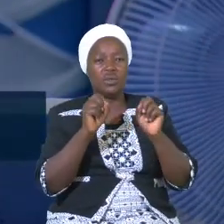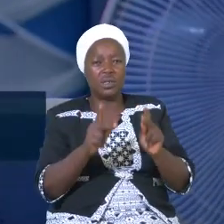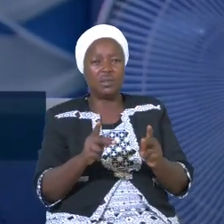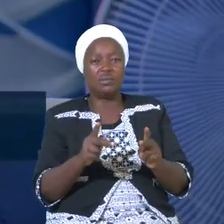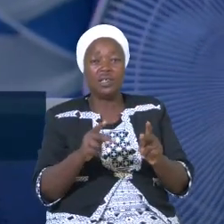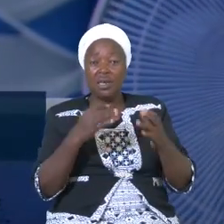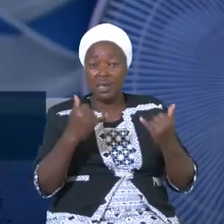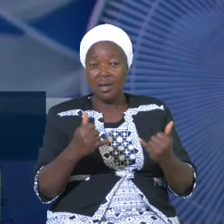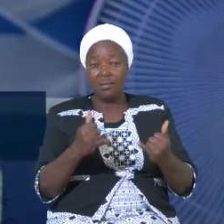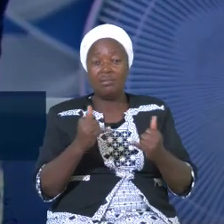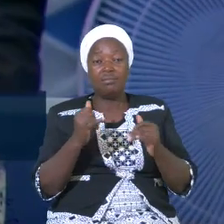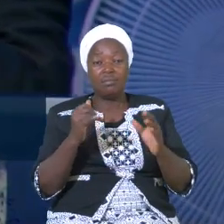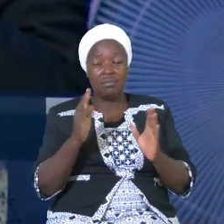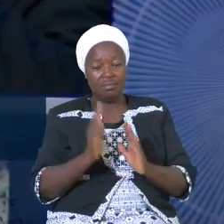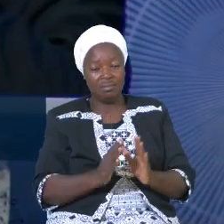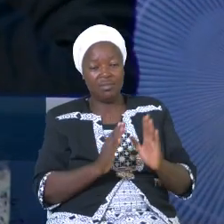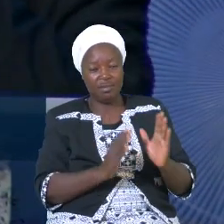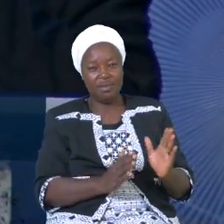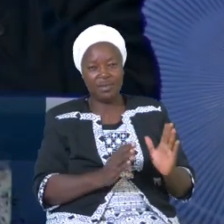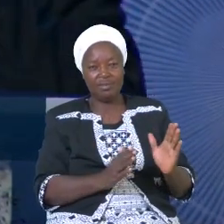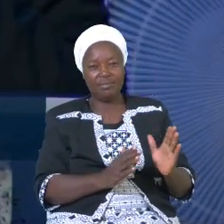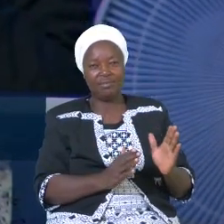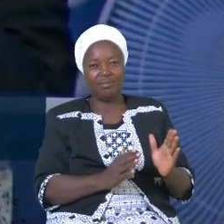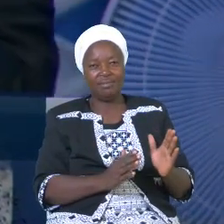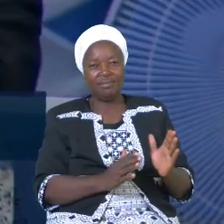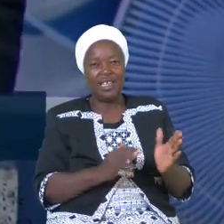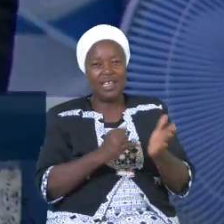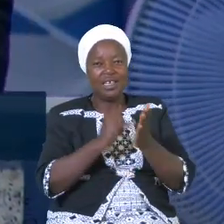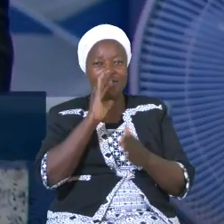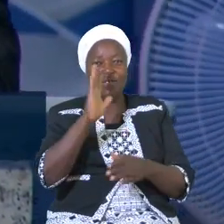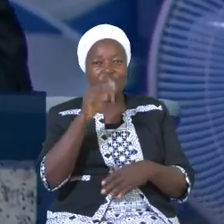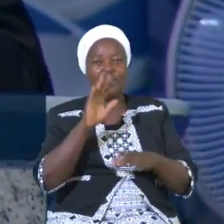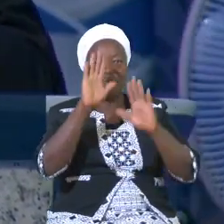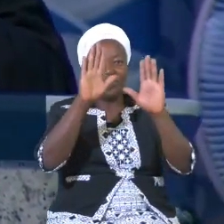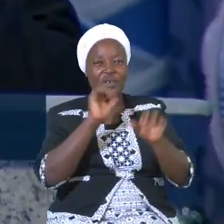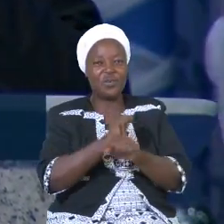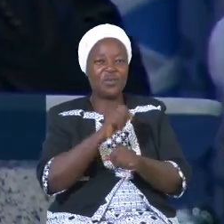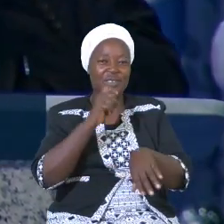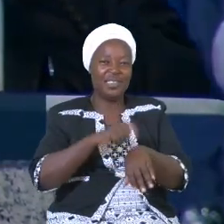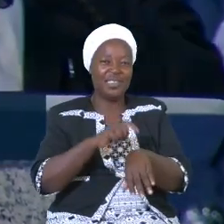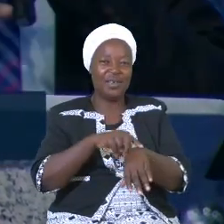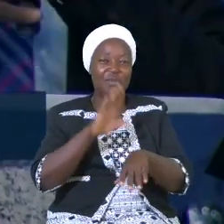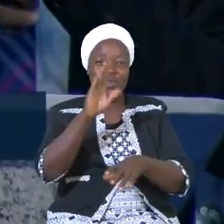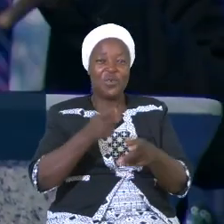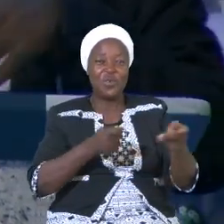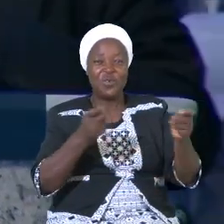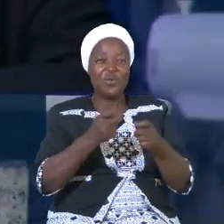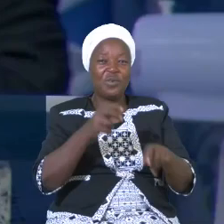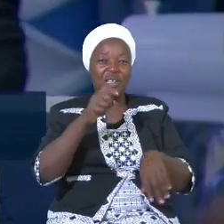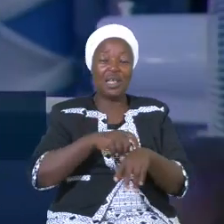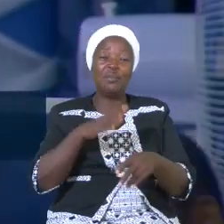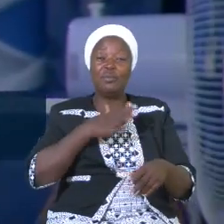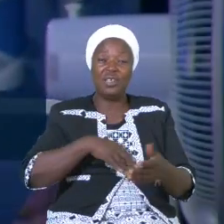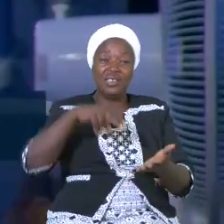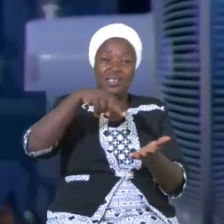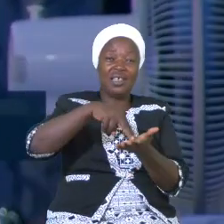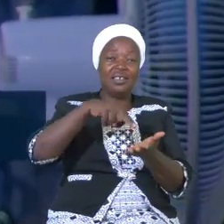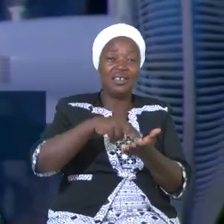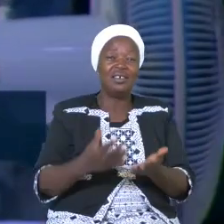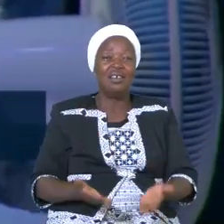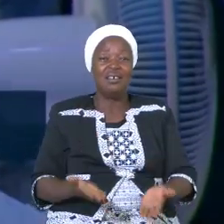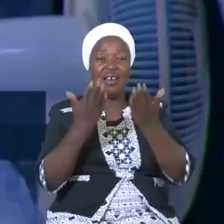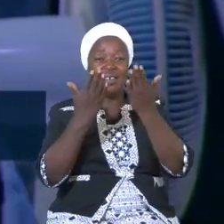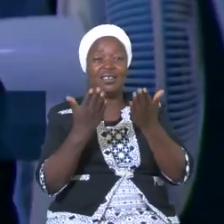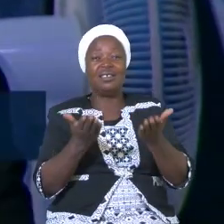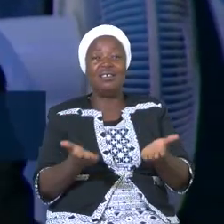ready it's your miracle time your dominion time rise up on your feet it's your dominion